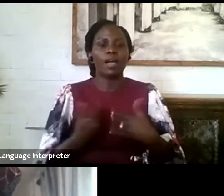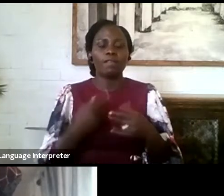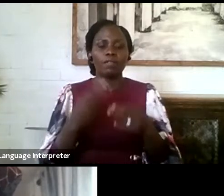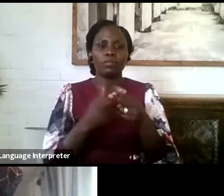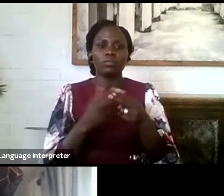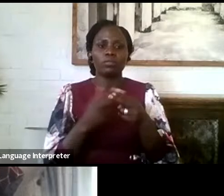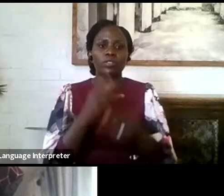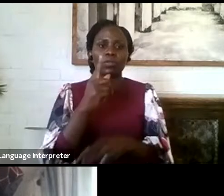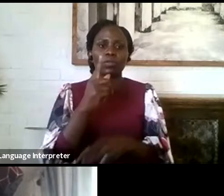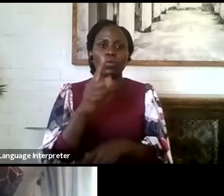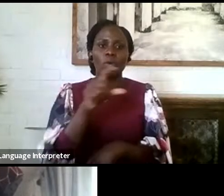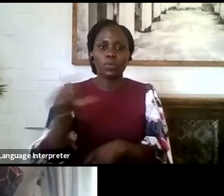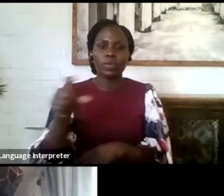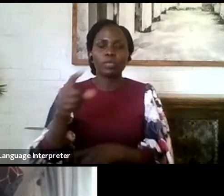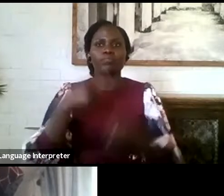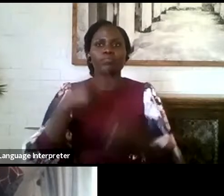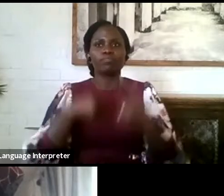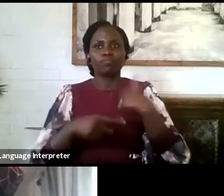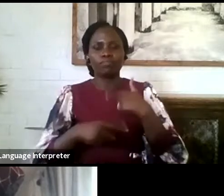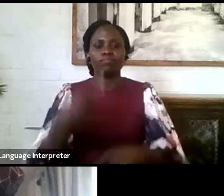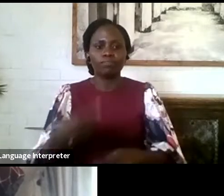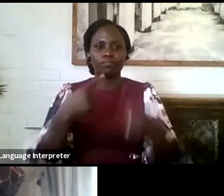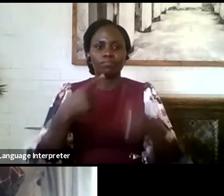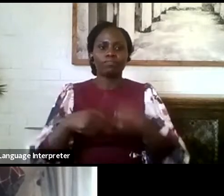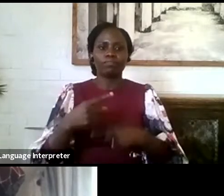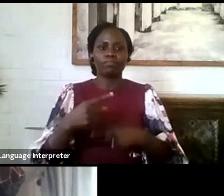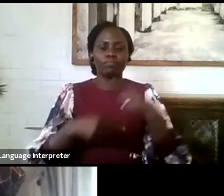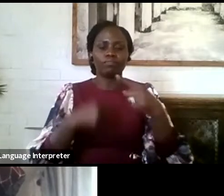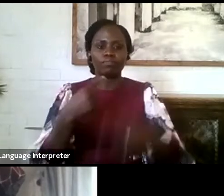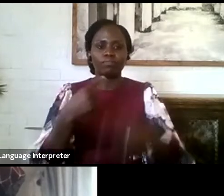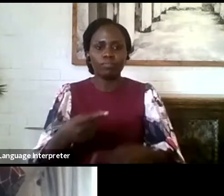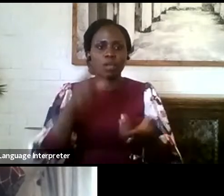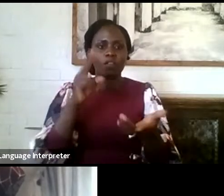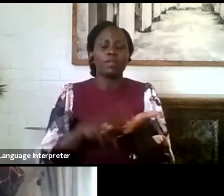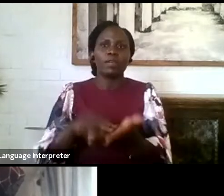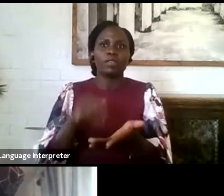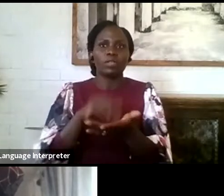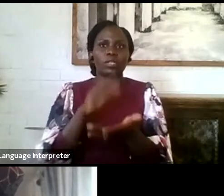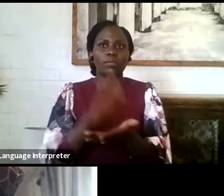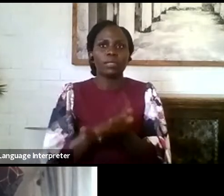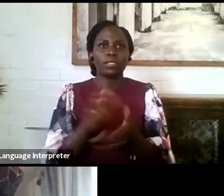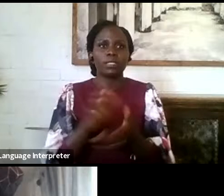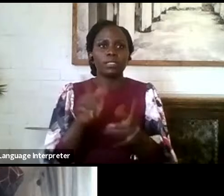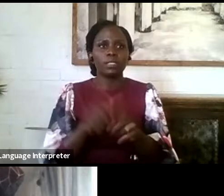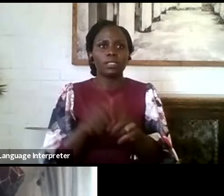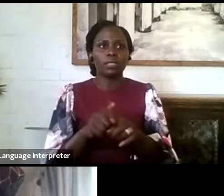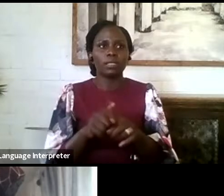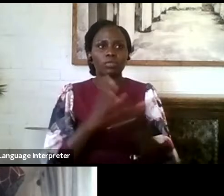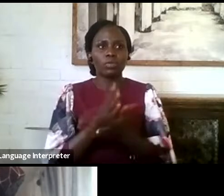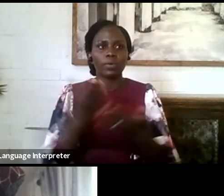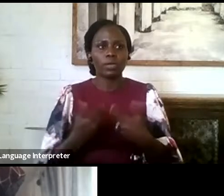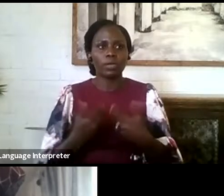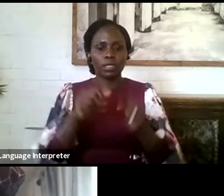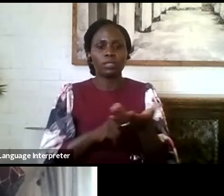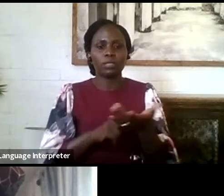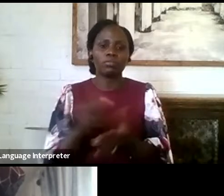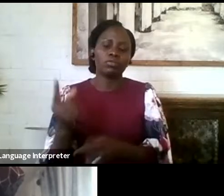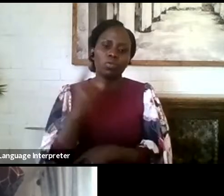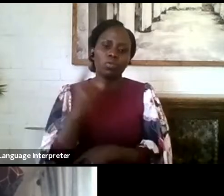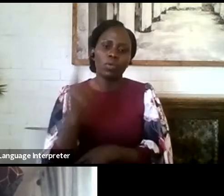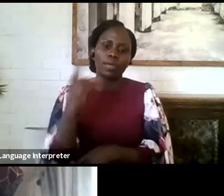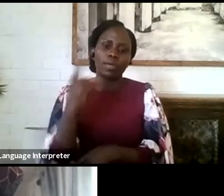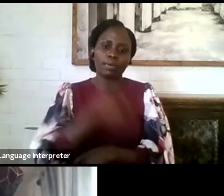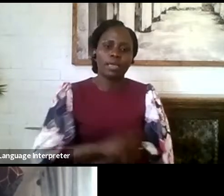and verifying documents. With an ID, this is streamlined, and we could do this within the day or even within 1 or 2 hours and make it